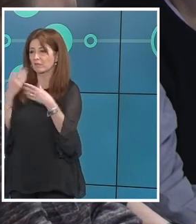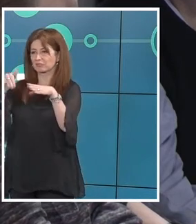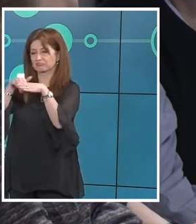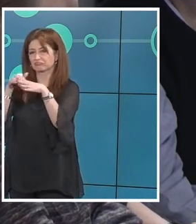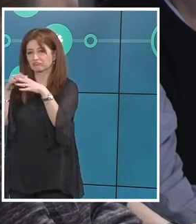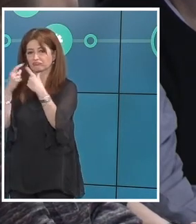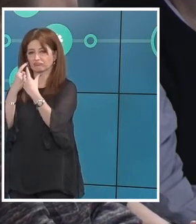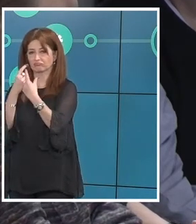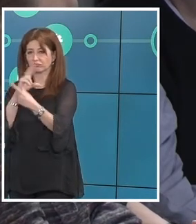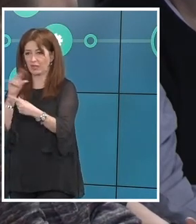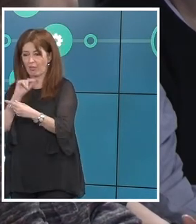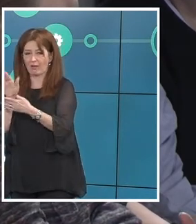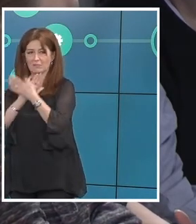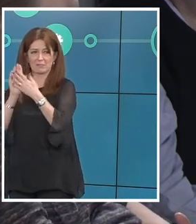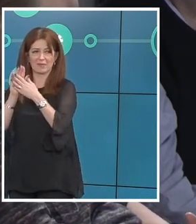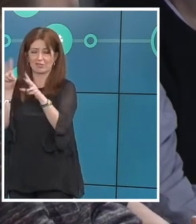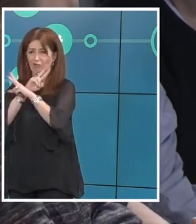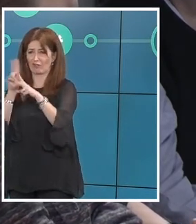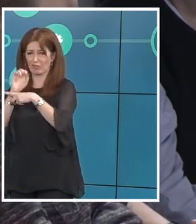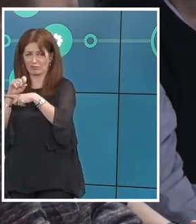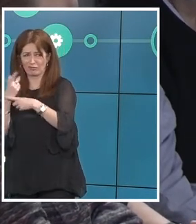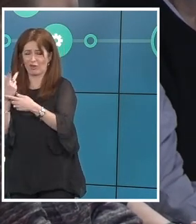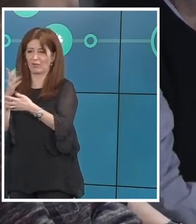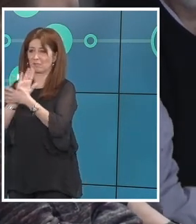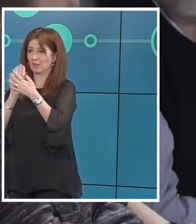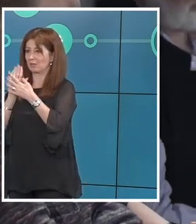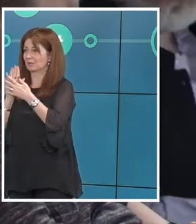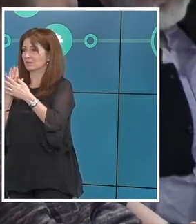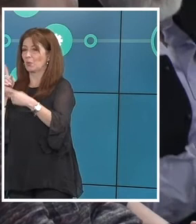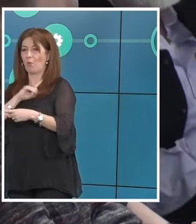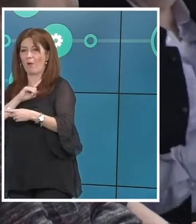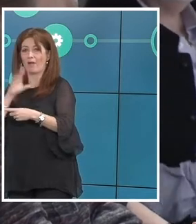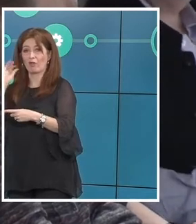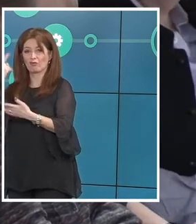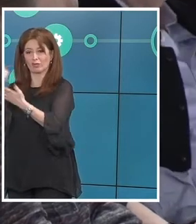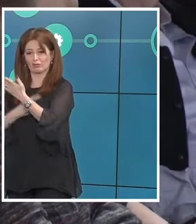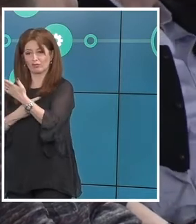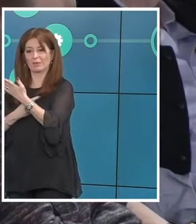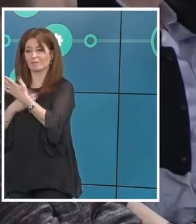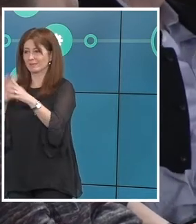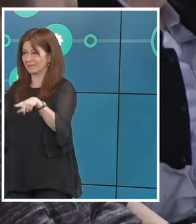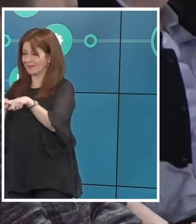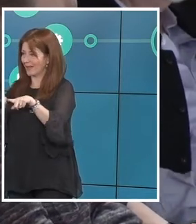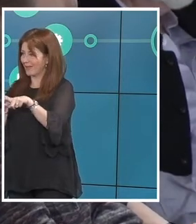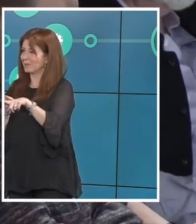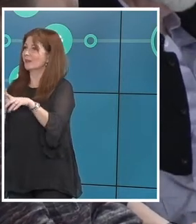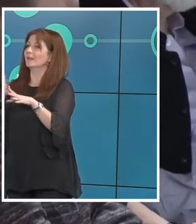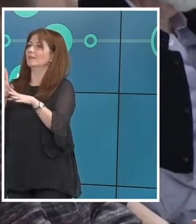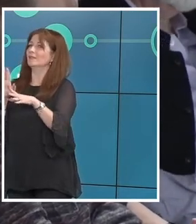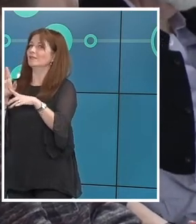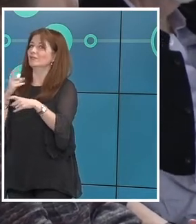described by one of the cast. They say the joke because it's a radio script. And so script your stuff as if